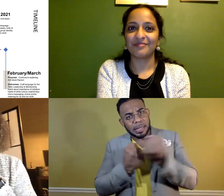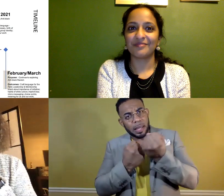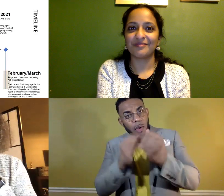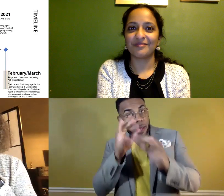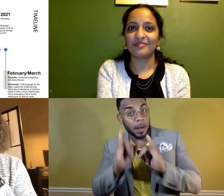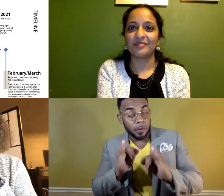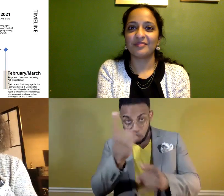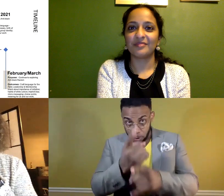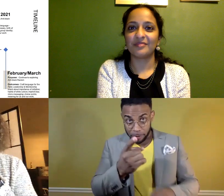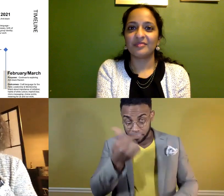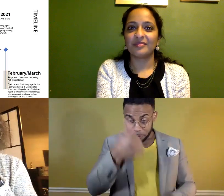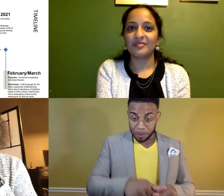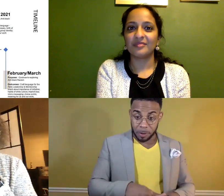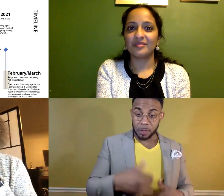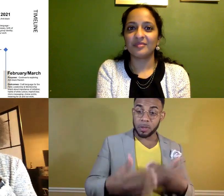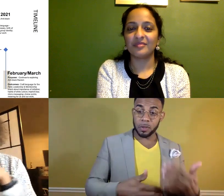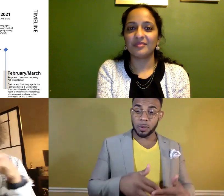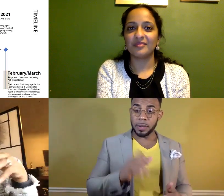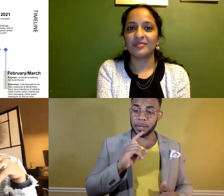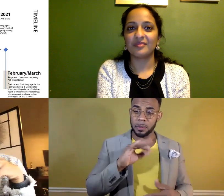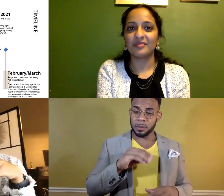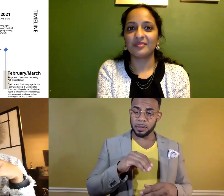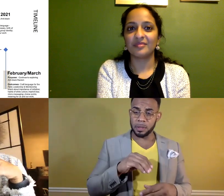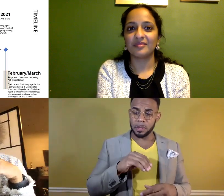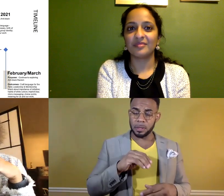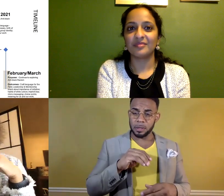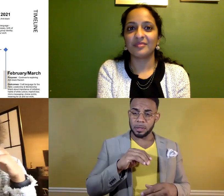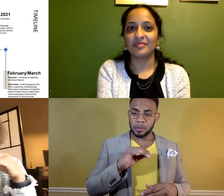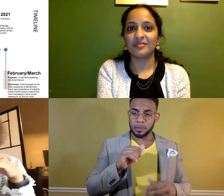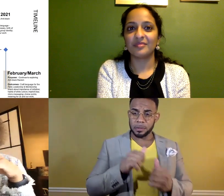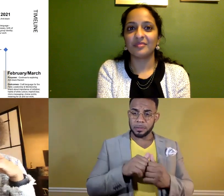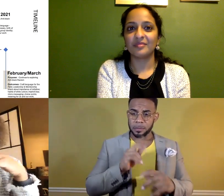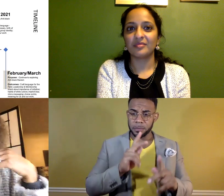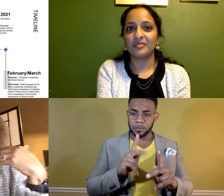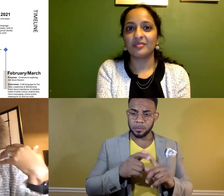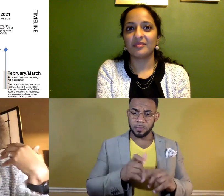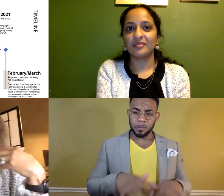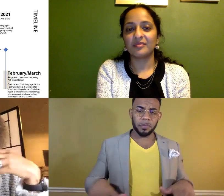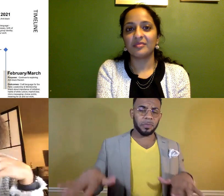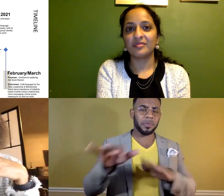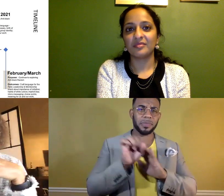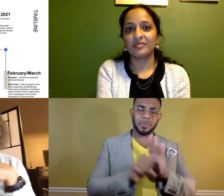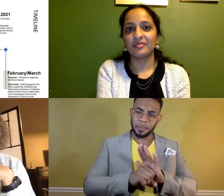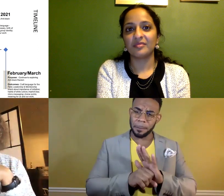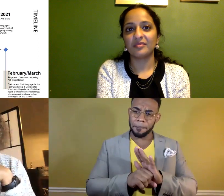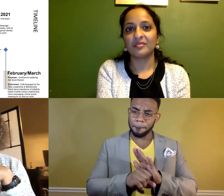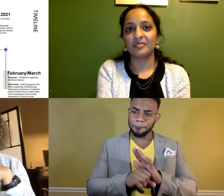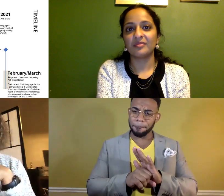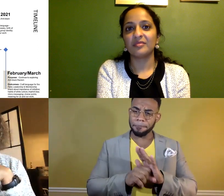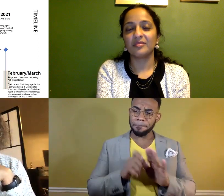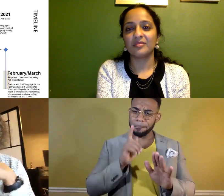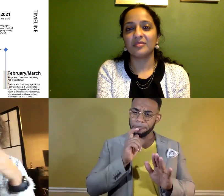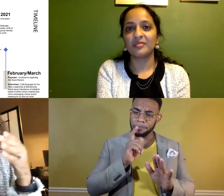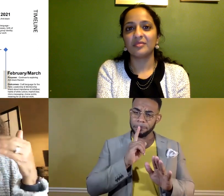interviews, which were with folks from across the state